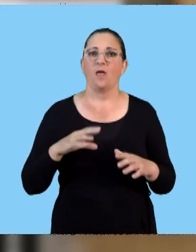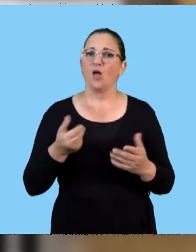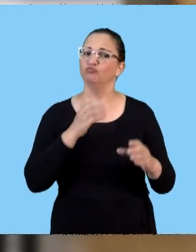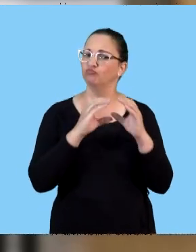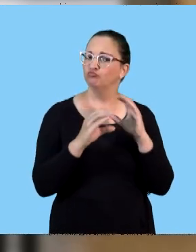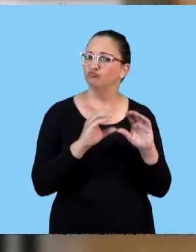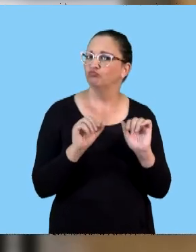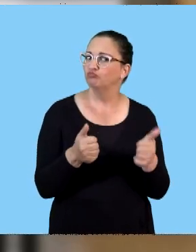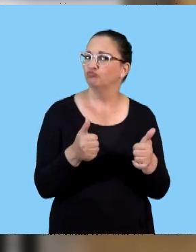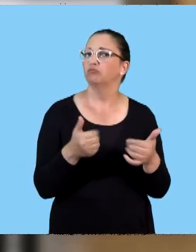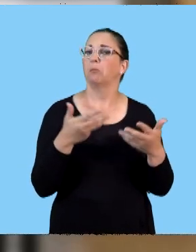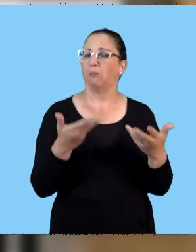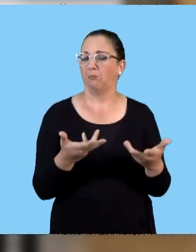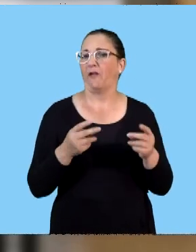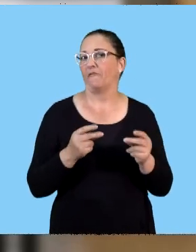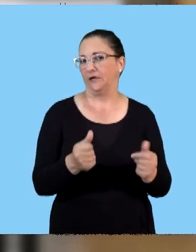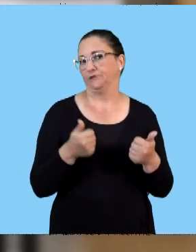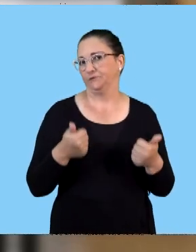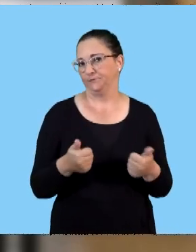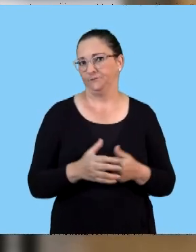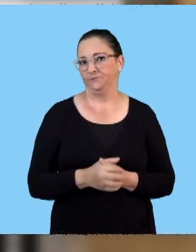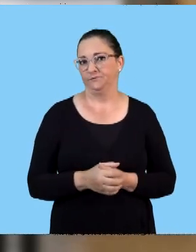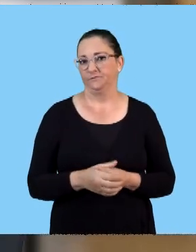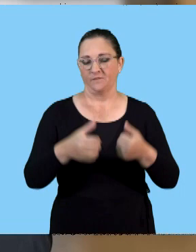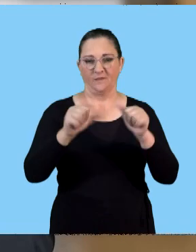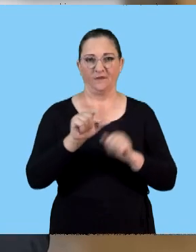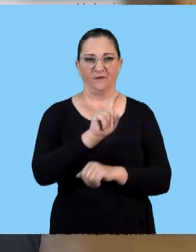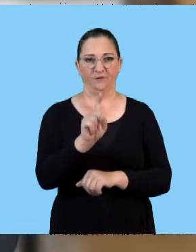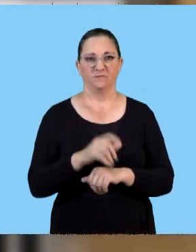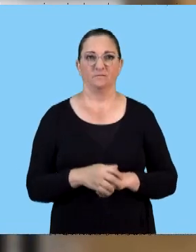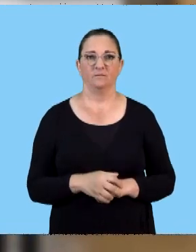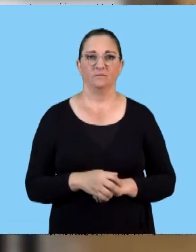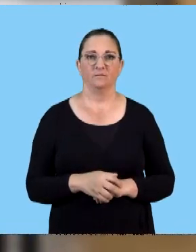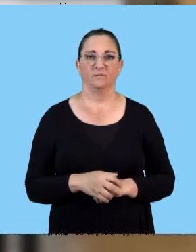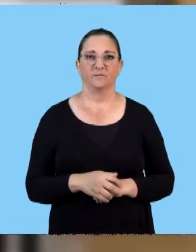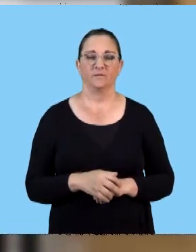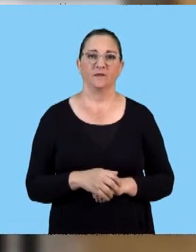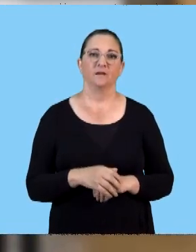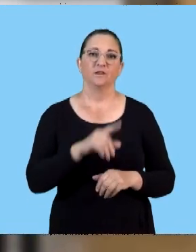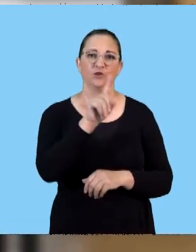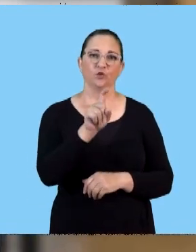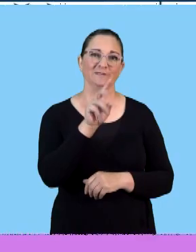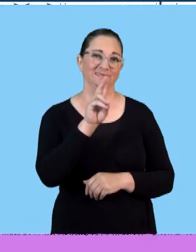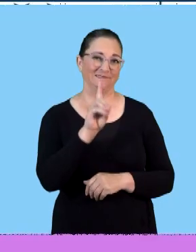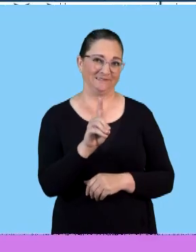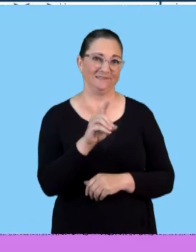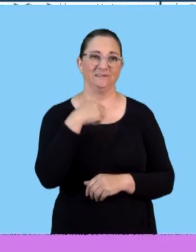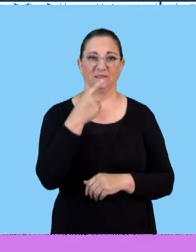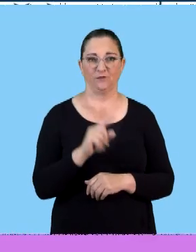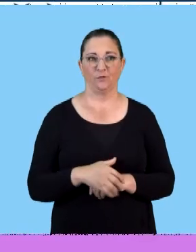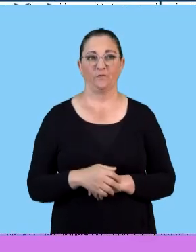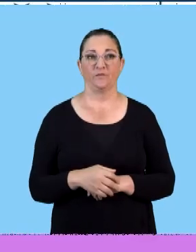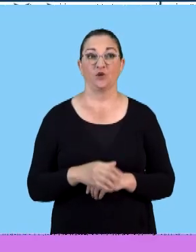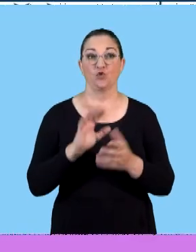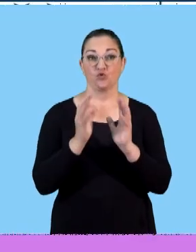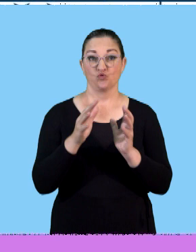to communicate effectively, right? Let's look at our next question. Question number B says, a soccer player